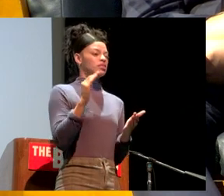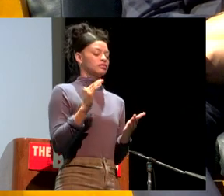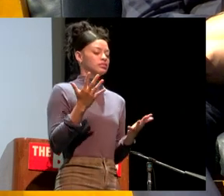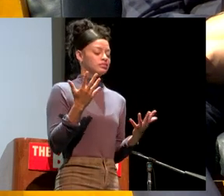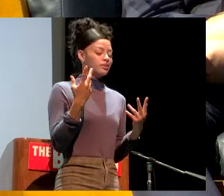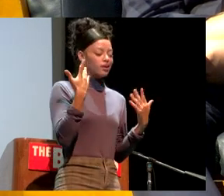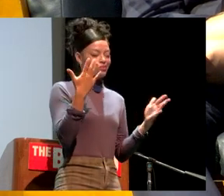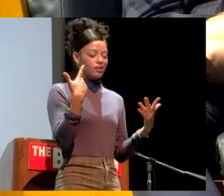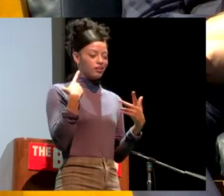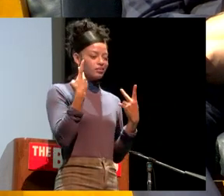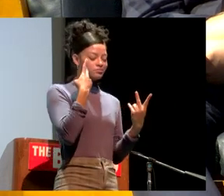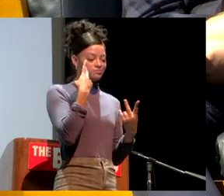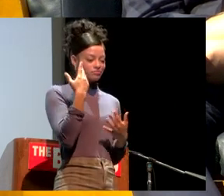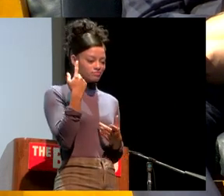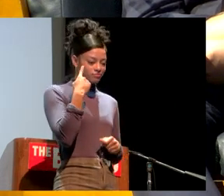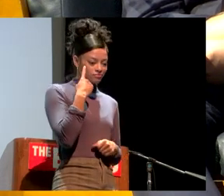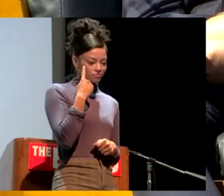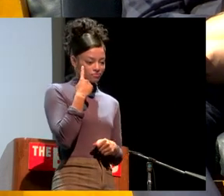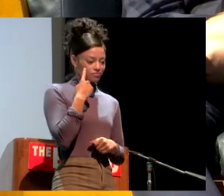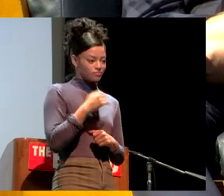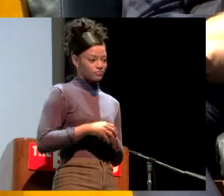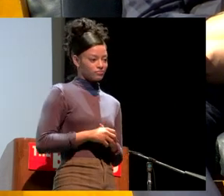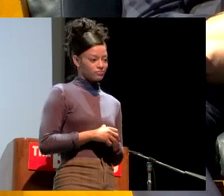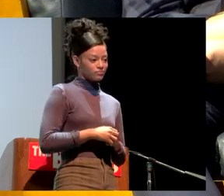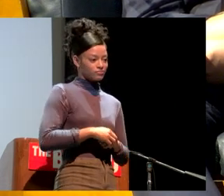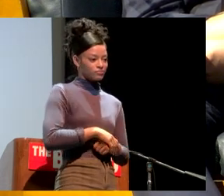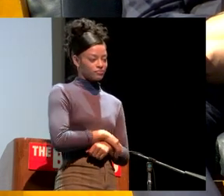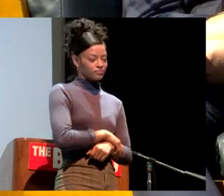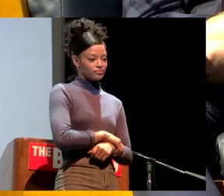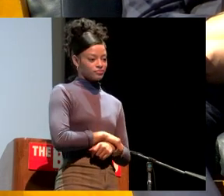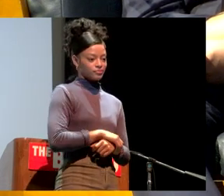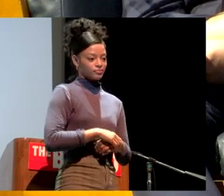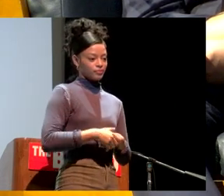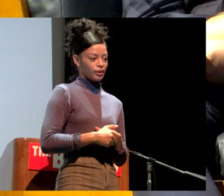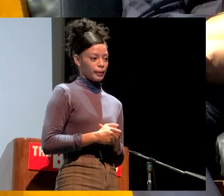And the fact of forging, we do it at limited time events.